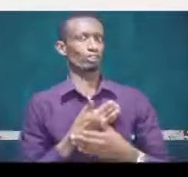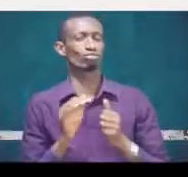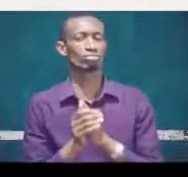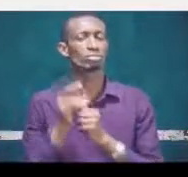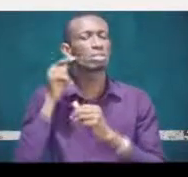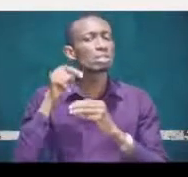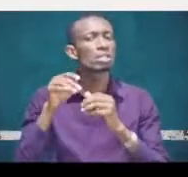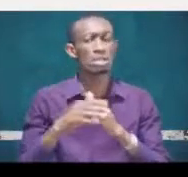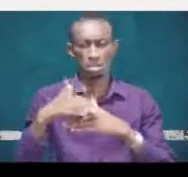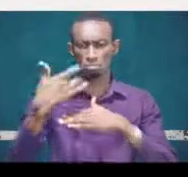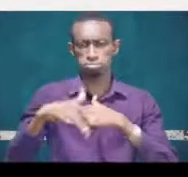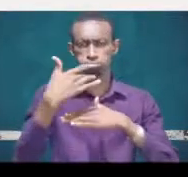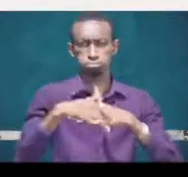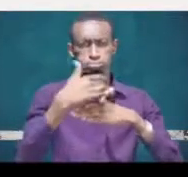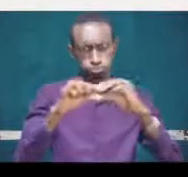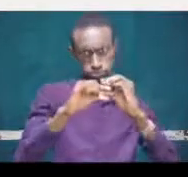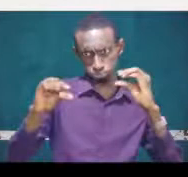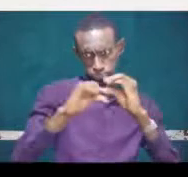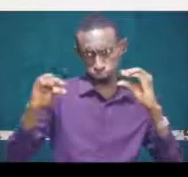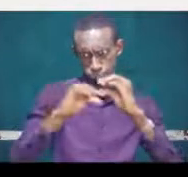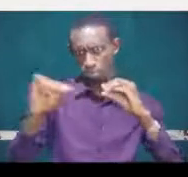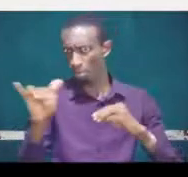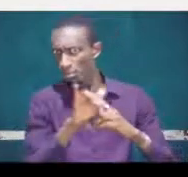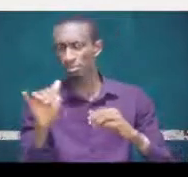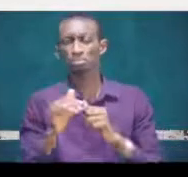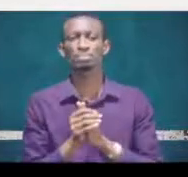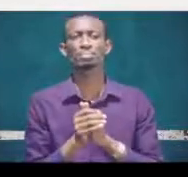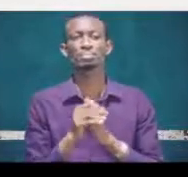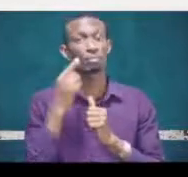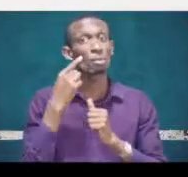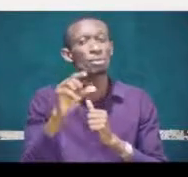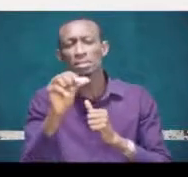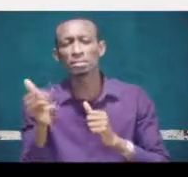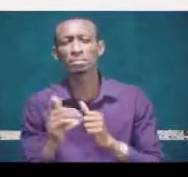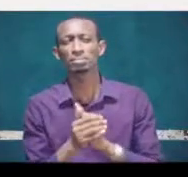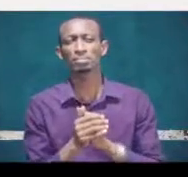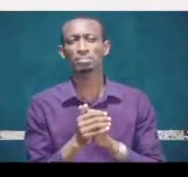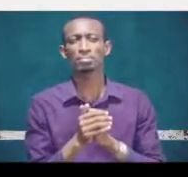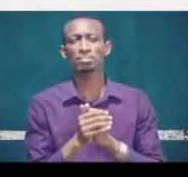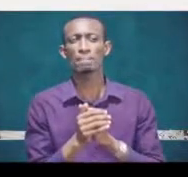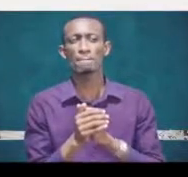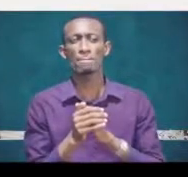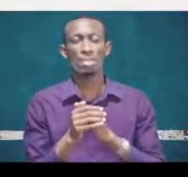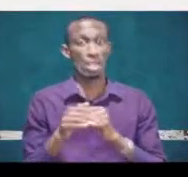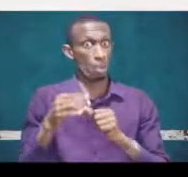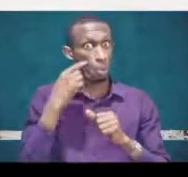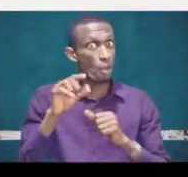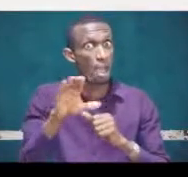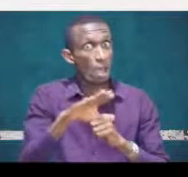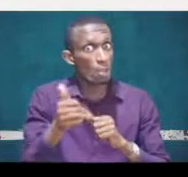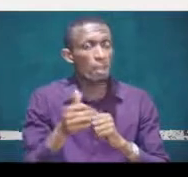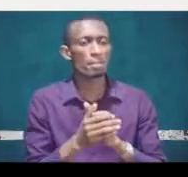find simple squamous epithelium. We can also find simple squamous epithelium in the lining